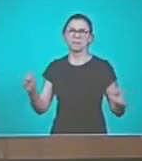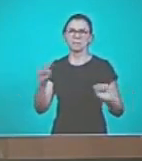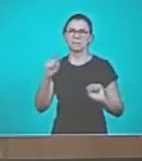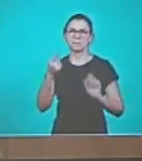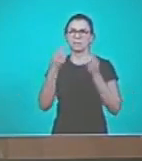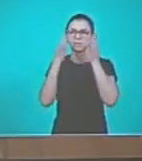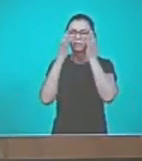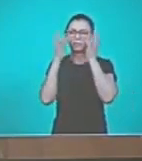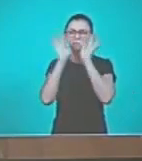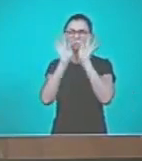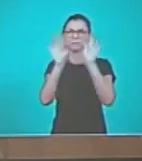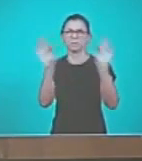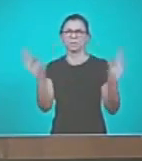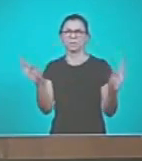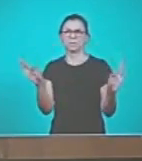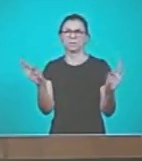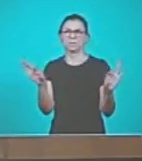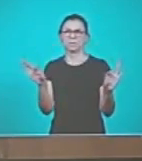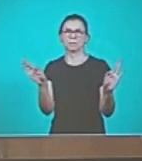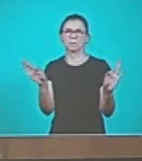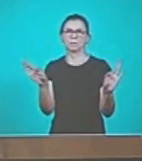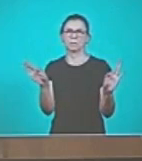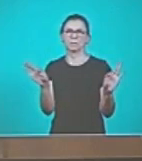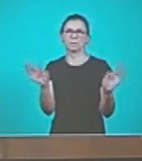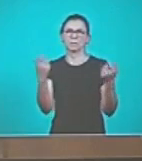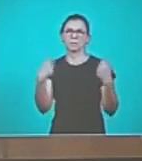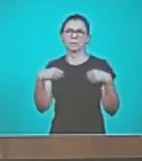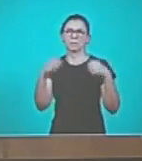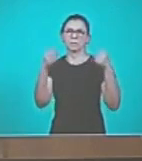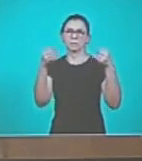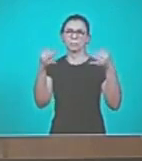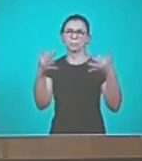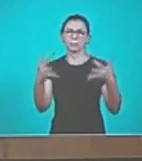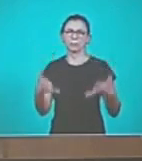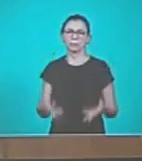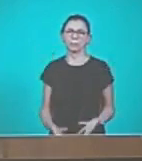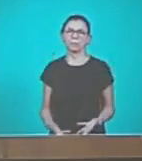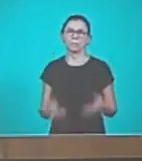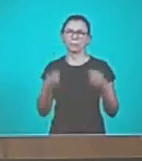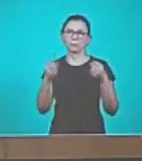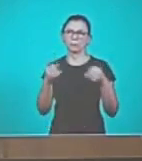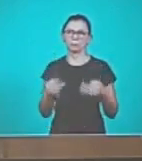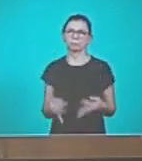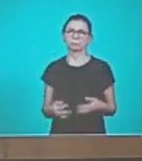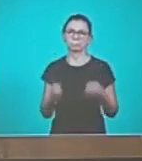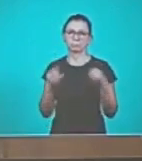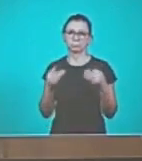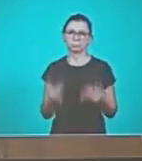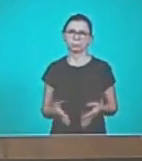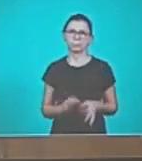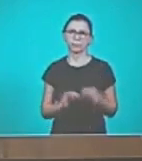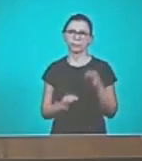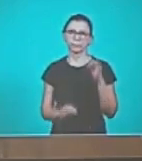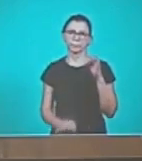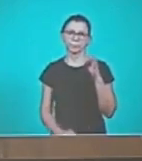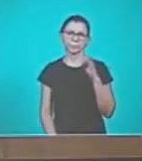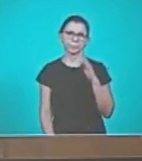healed and going to enter and walk in the presence of the Lord and testify. Everybody knows all this, but